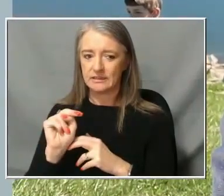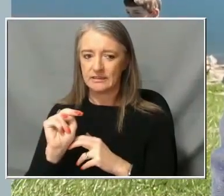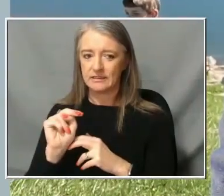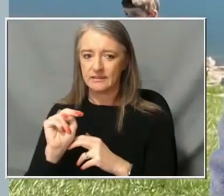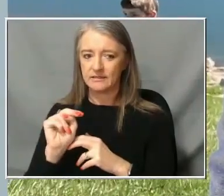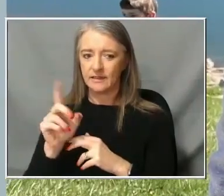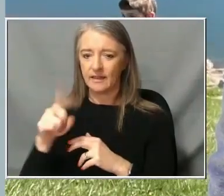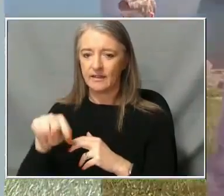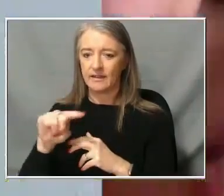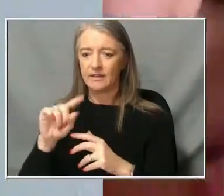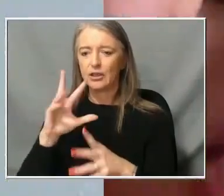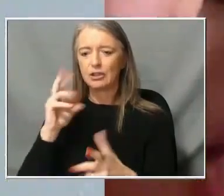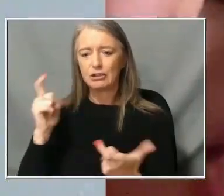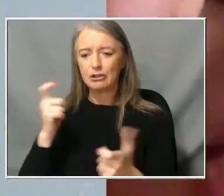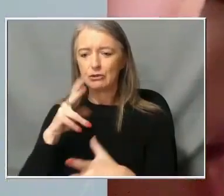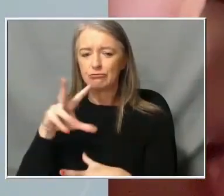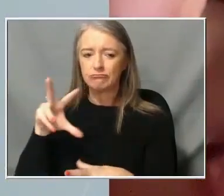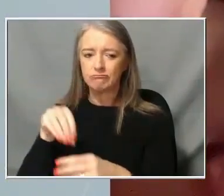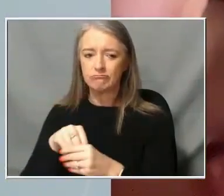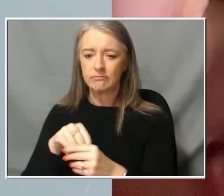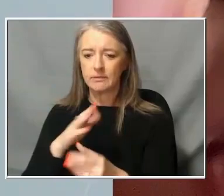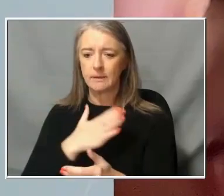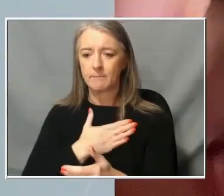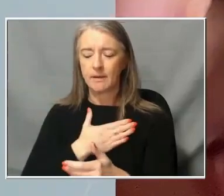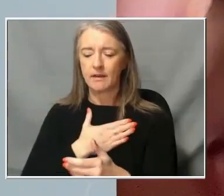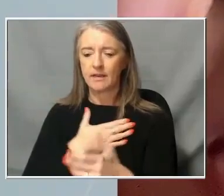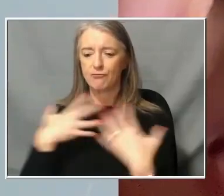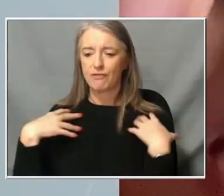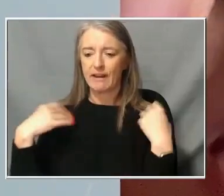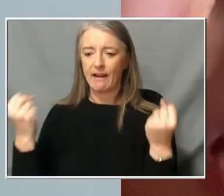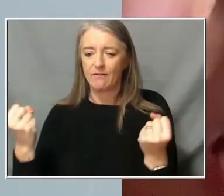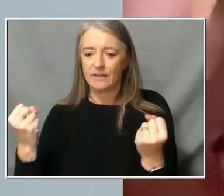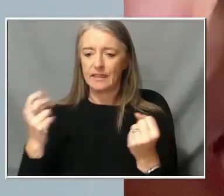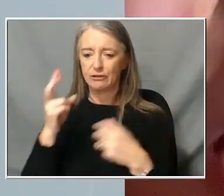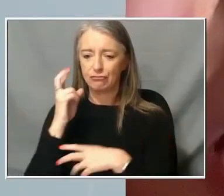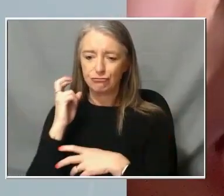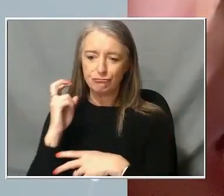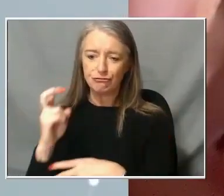Obviously, they were a huge part of my recovery and journey, and